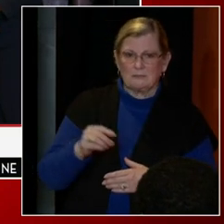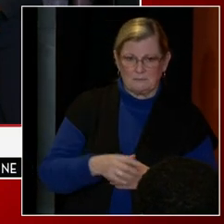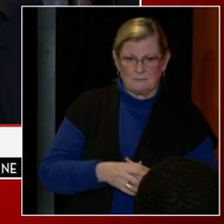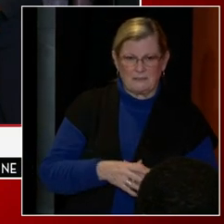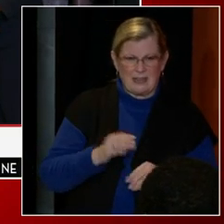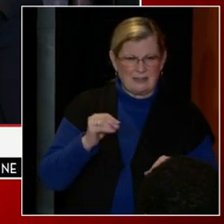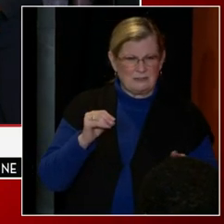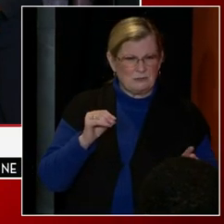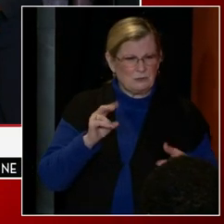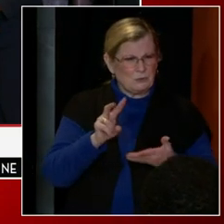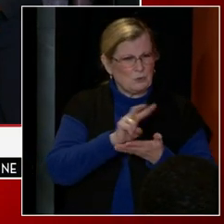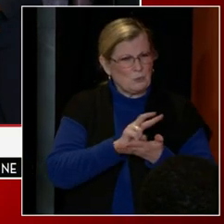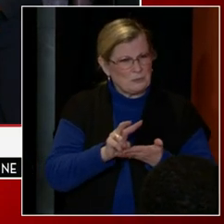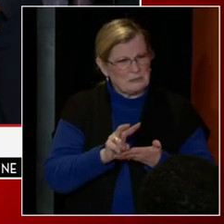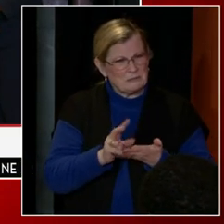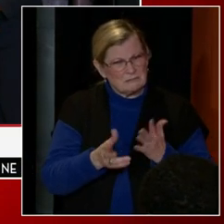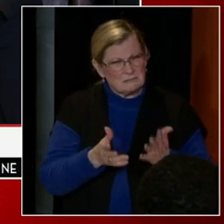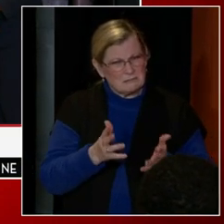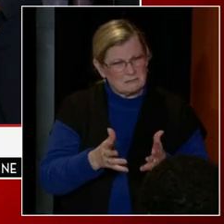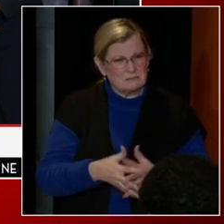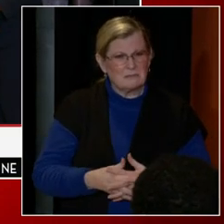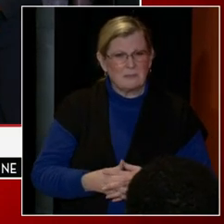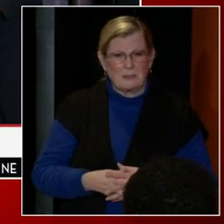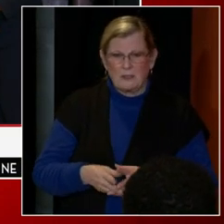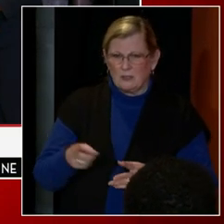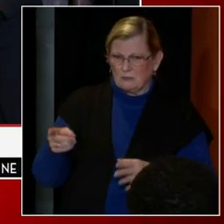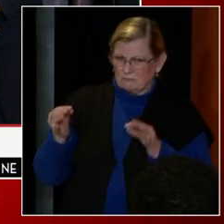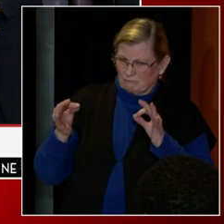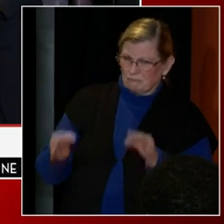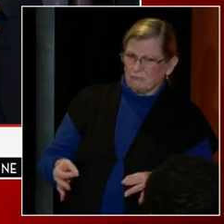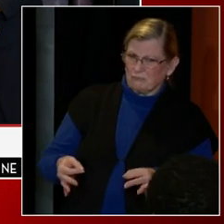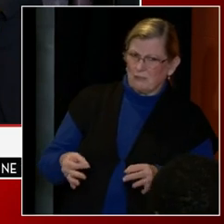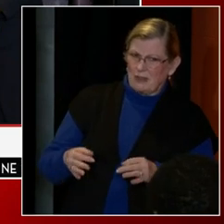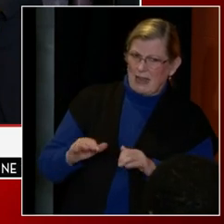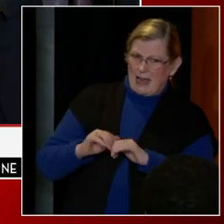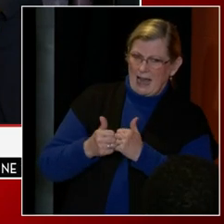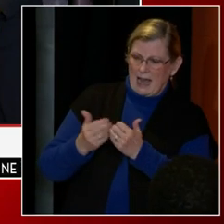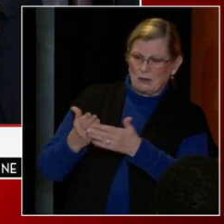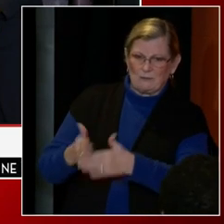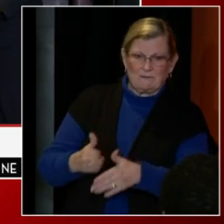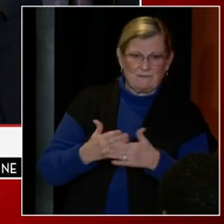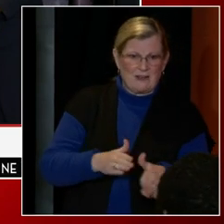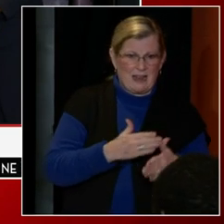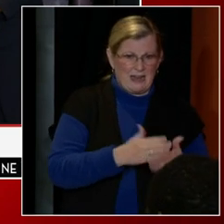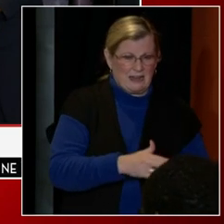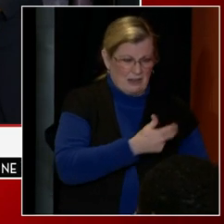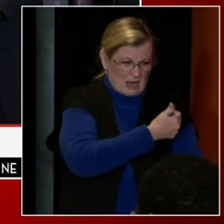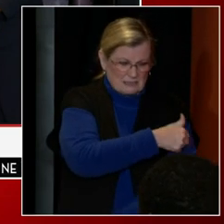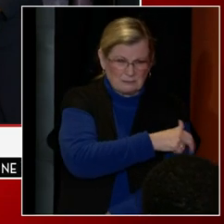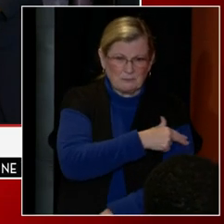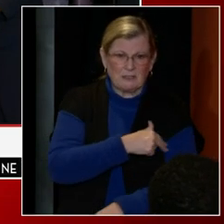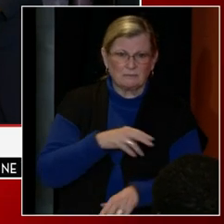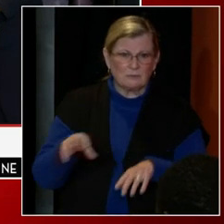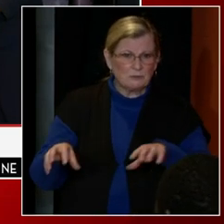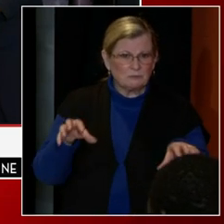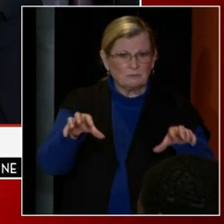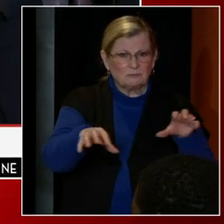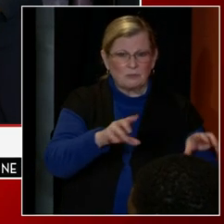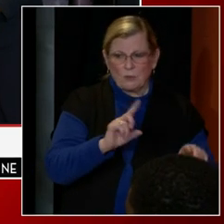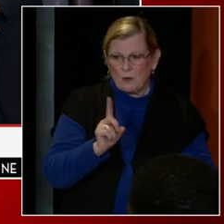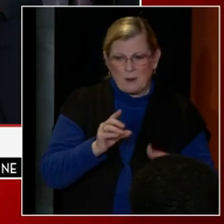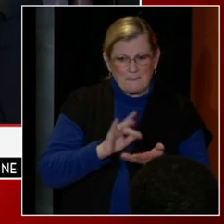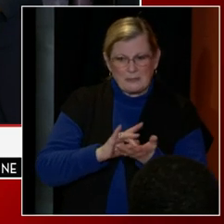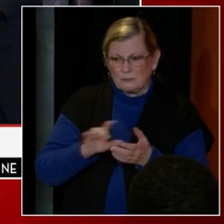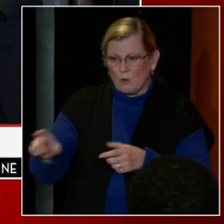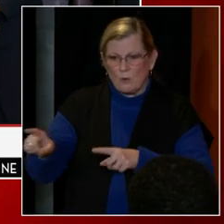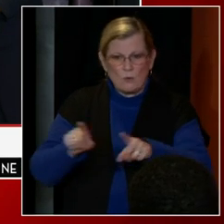latest. Okay. And have you guys decided yet how that's going to be divided up amongst the hospitals or where they're going to go? Sure. So we